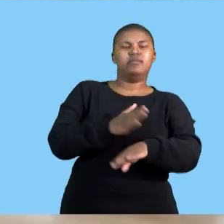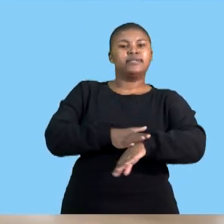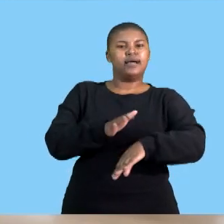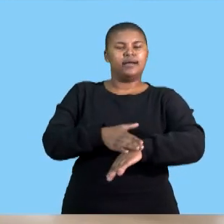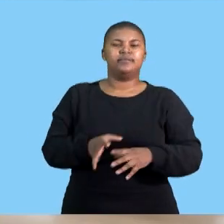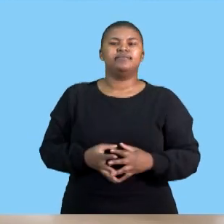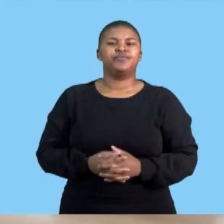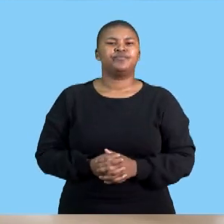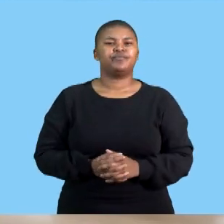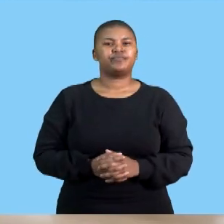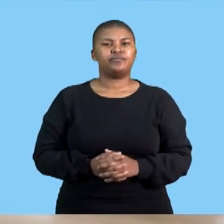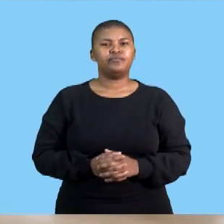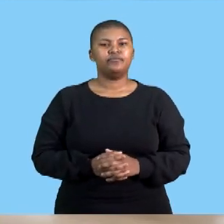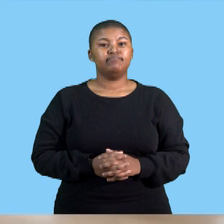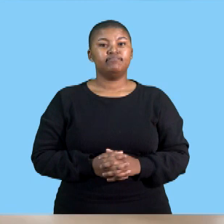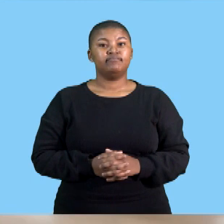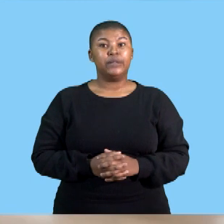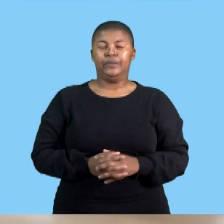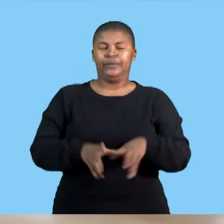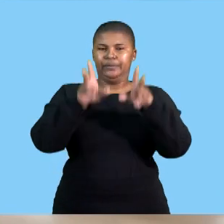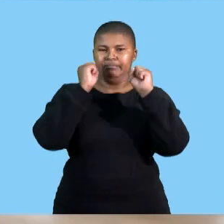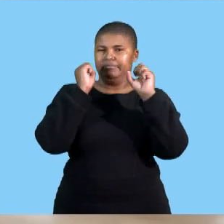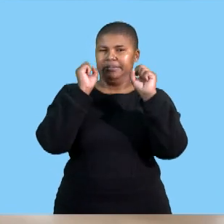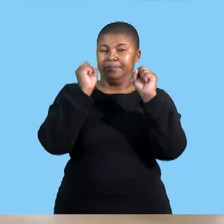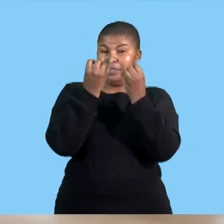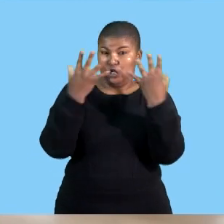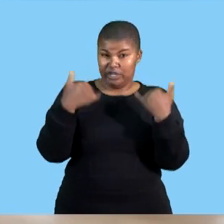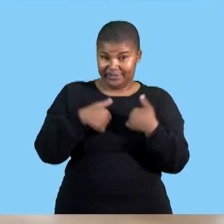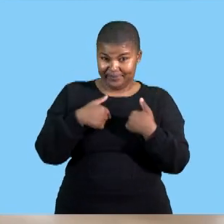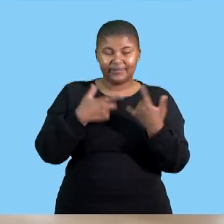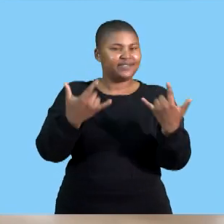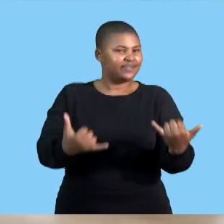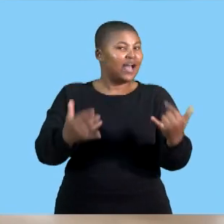Now, I know that this is a lot to take in. Therefore, we are